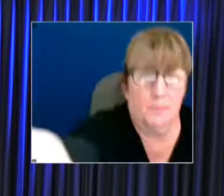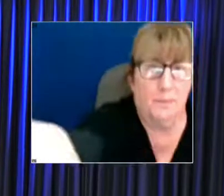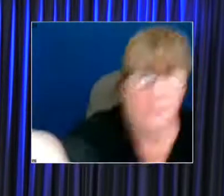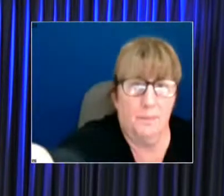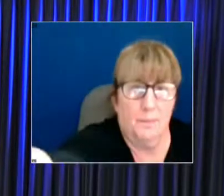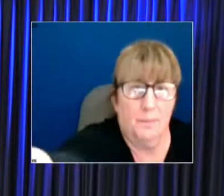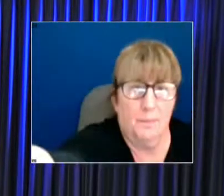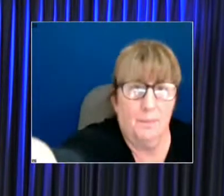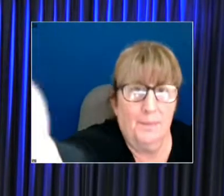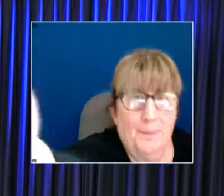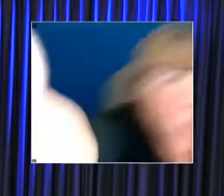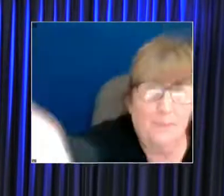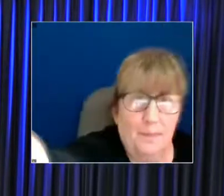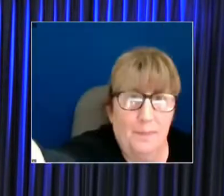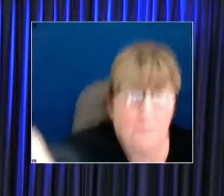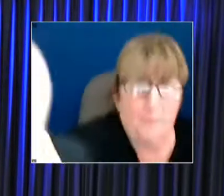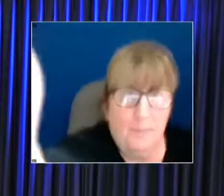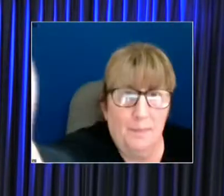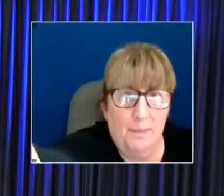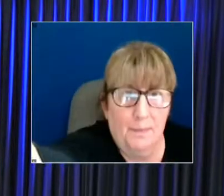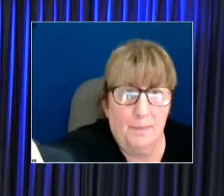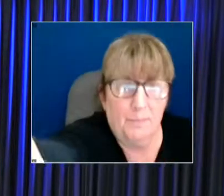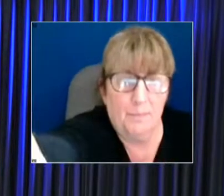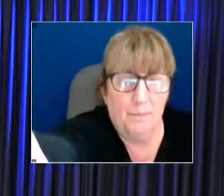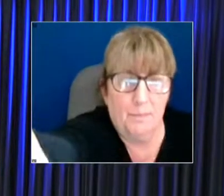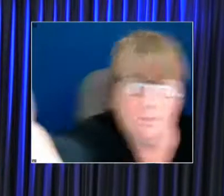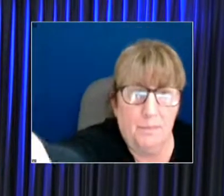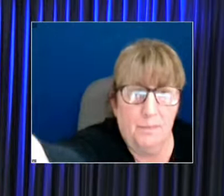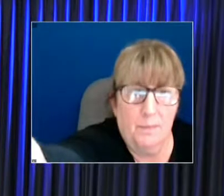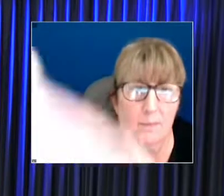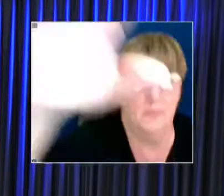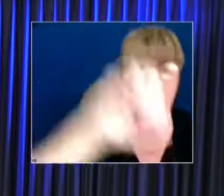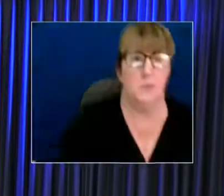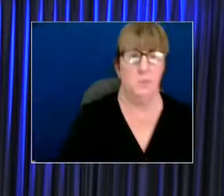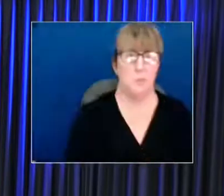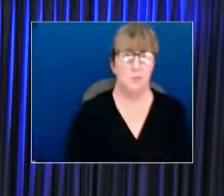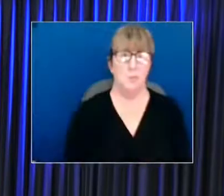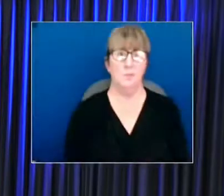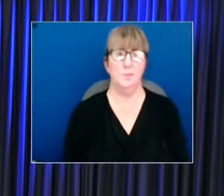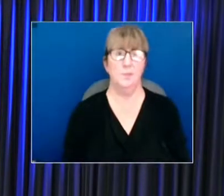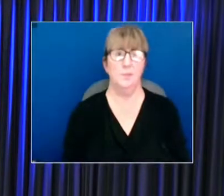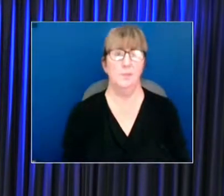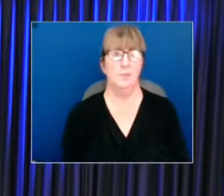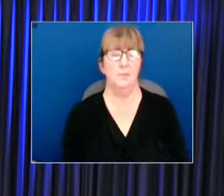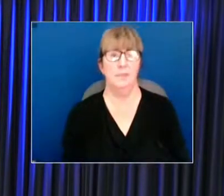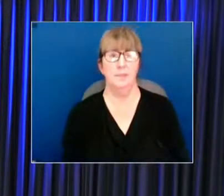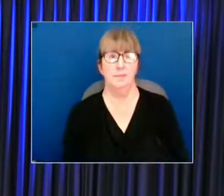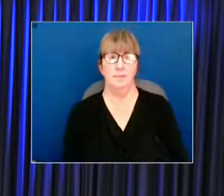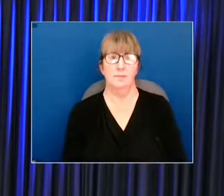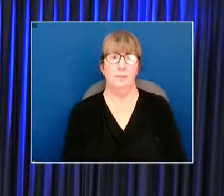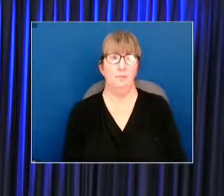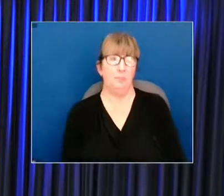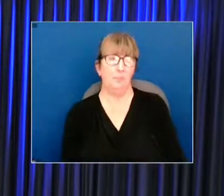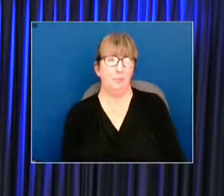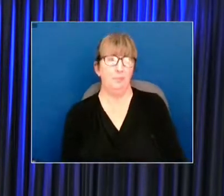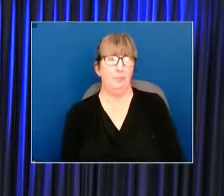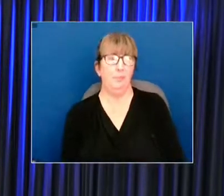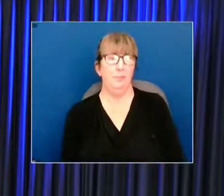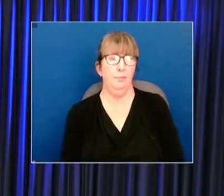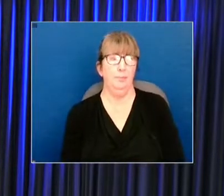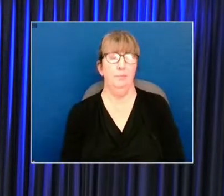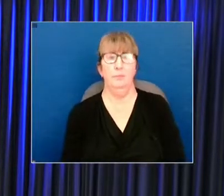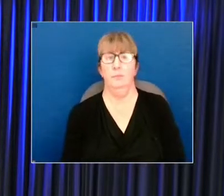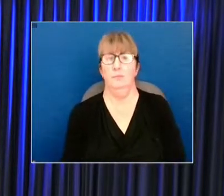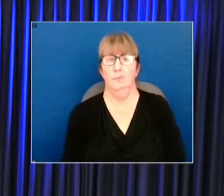But we'll have to get rid of that Yeah. and that. And if this, the TV, if we just need to